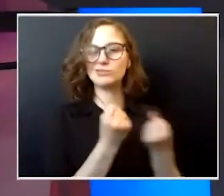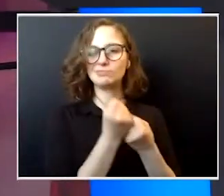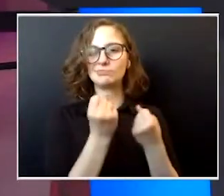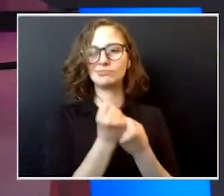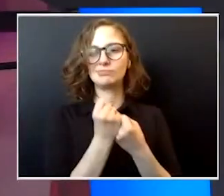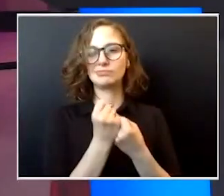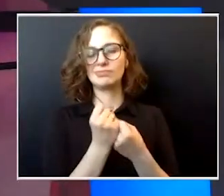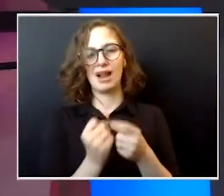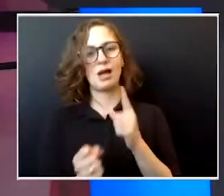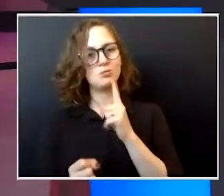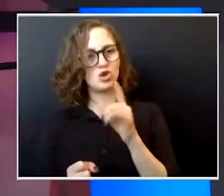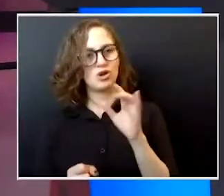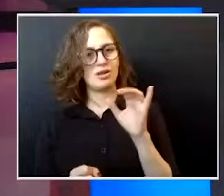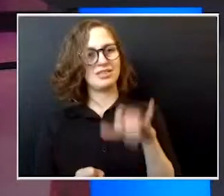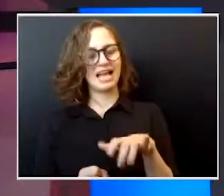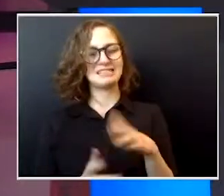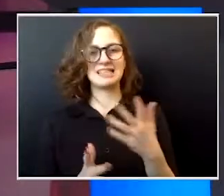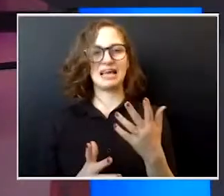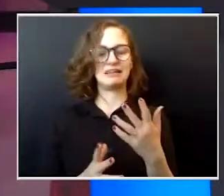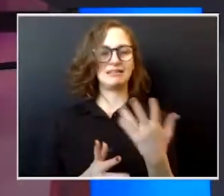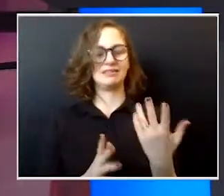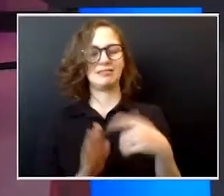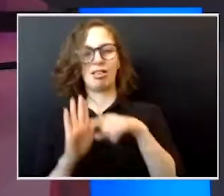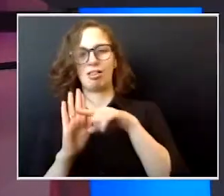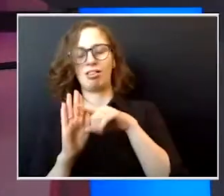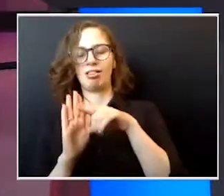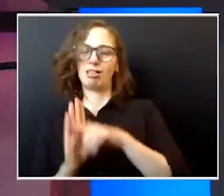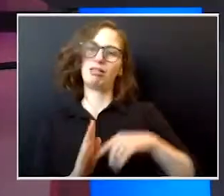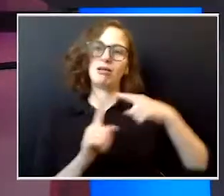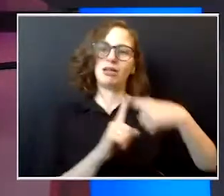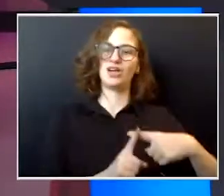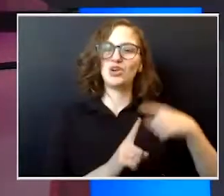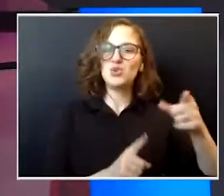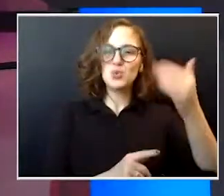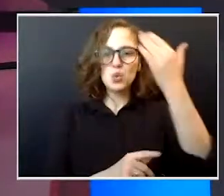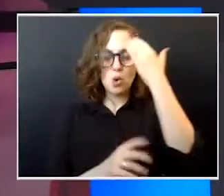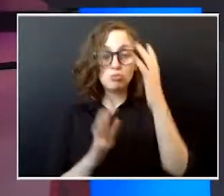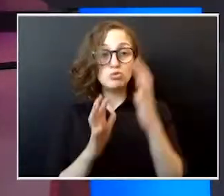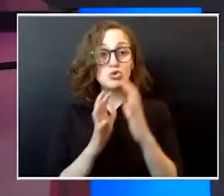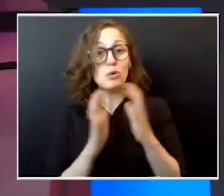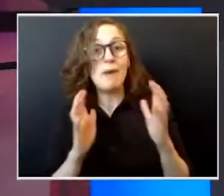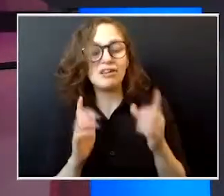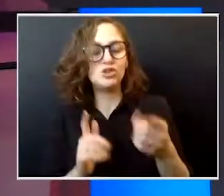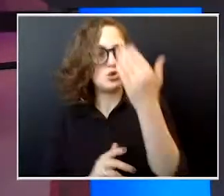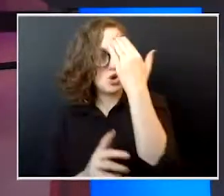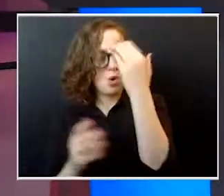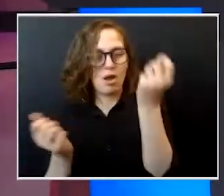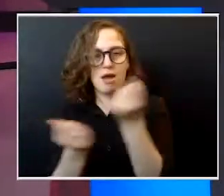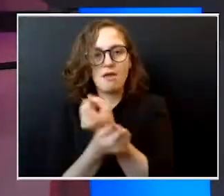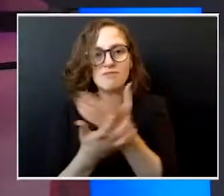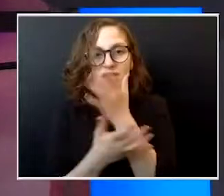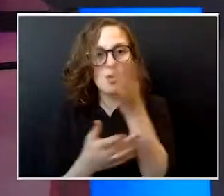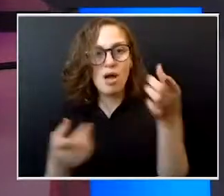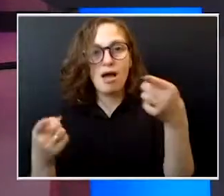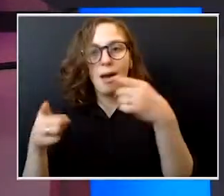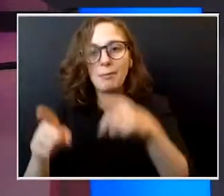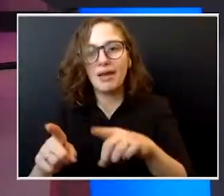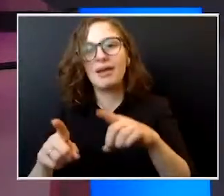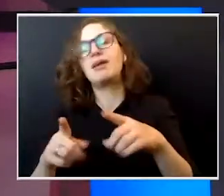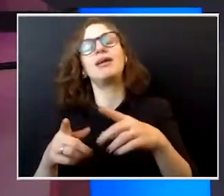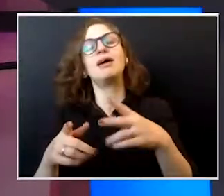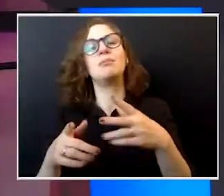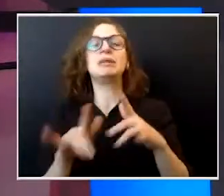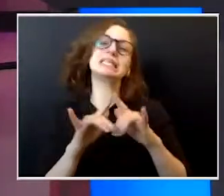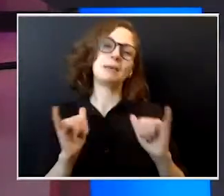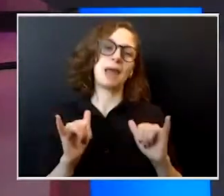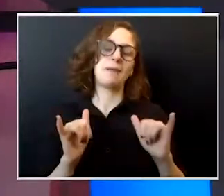You almost know too much because you know everything that's going to happen, but yet you can be reassured it's going to be